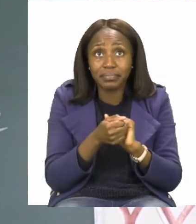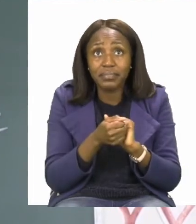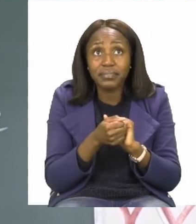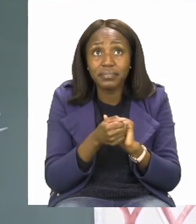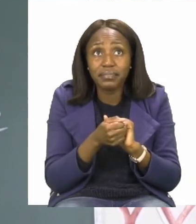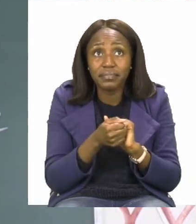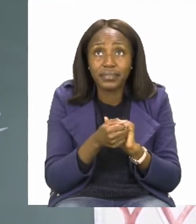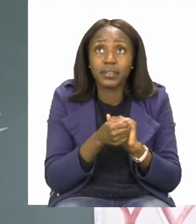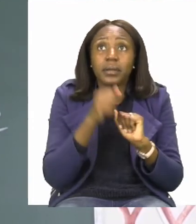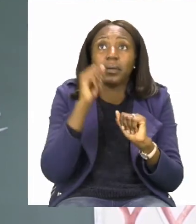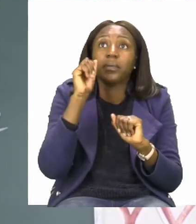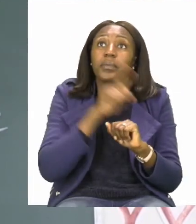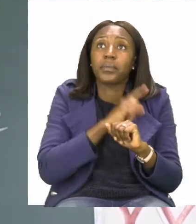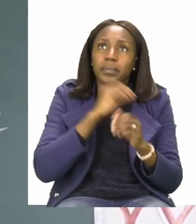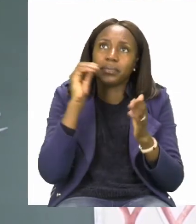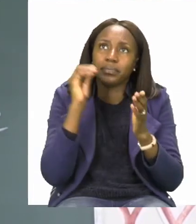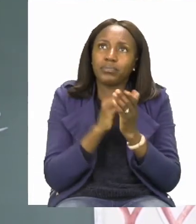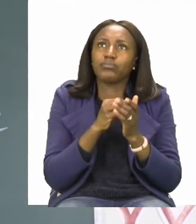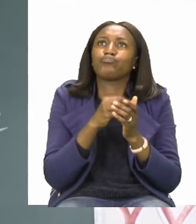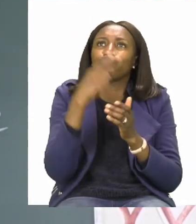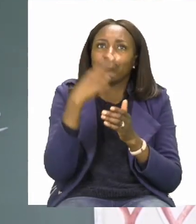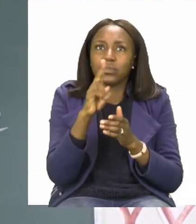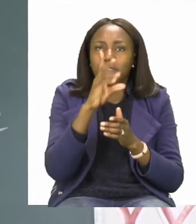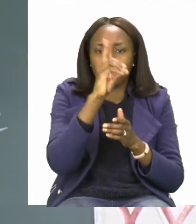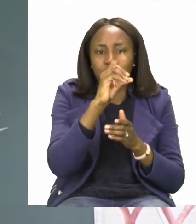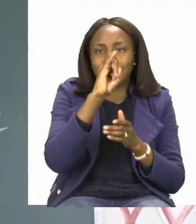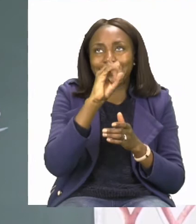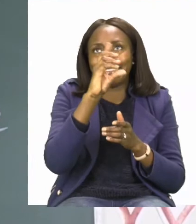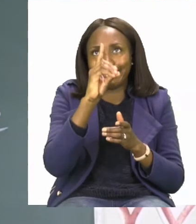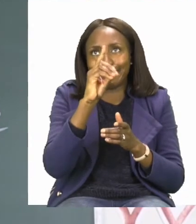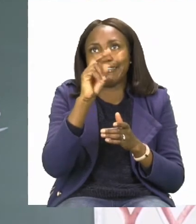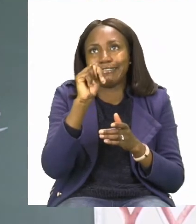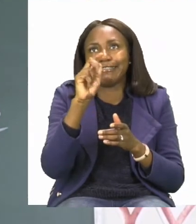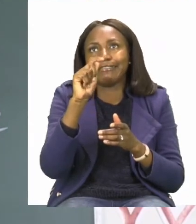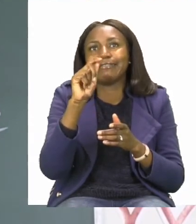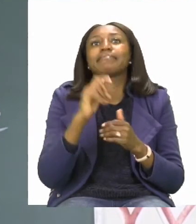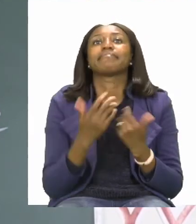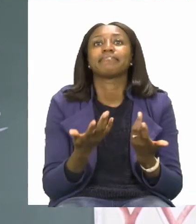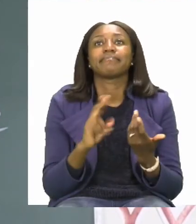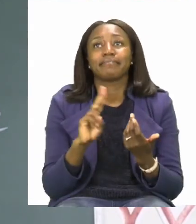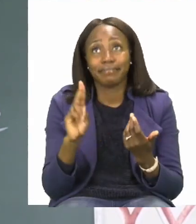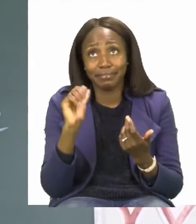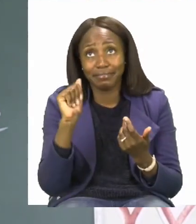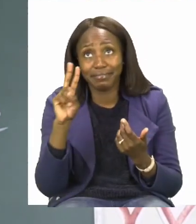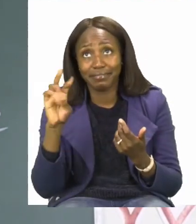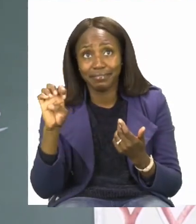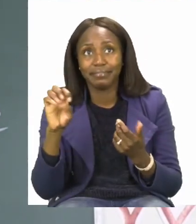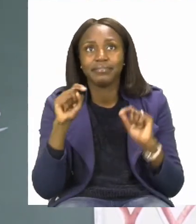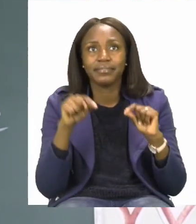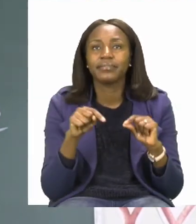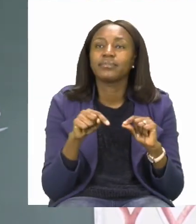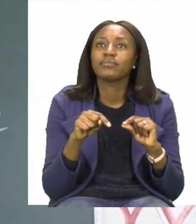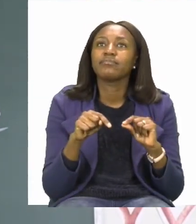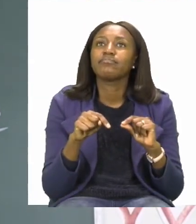word didn't and then the verb have. Now our sentence says,